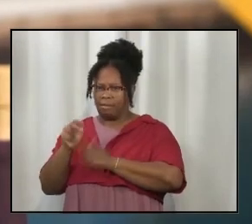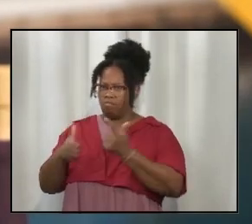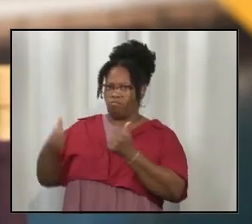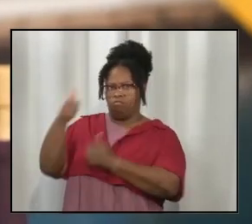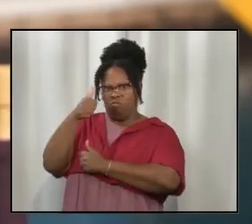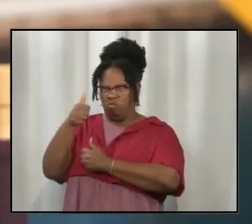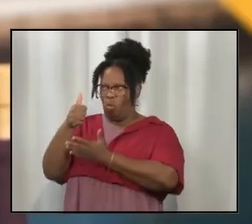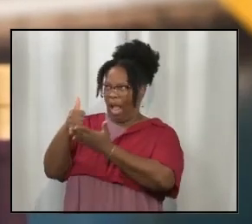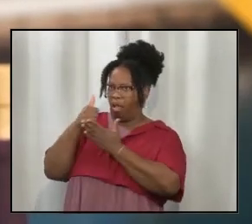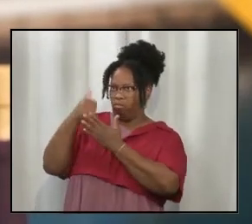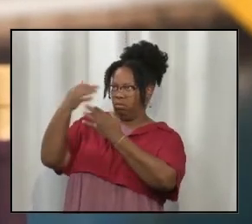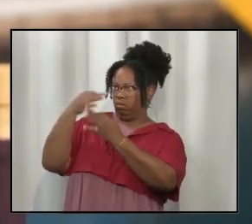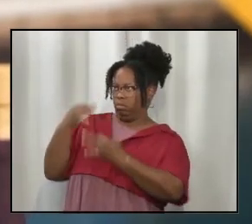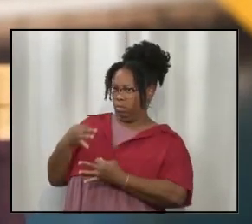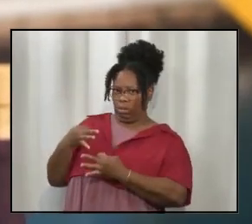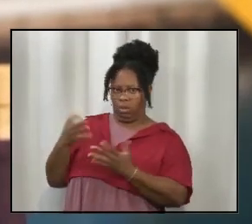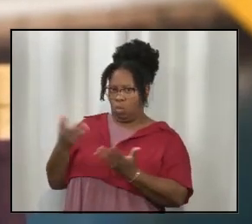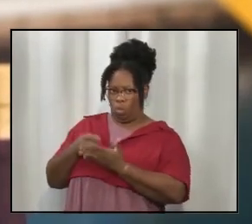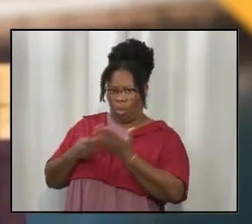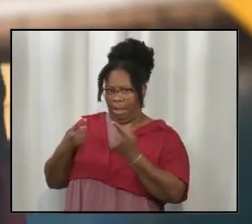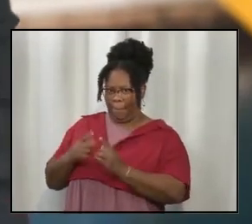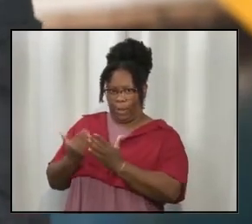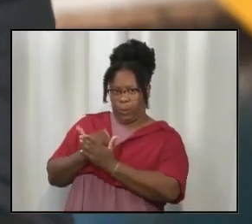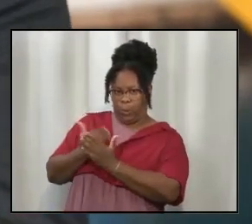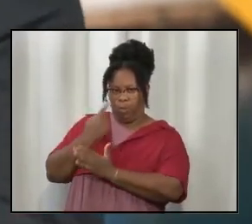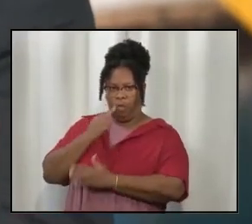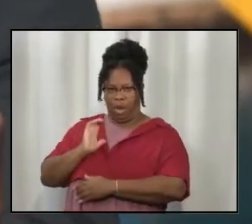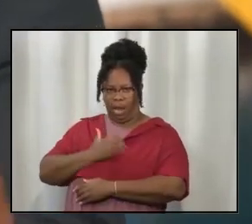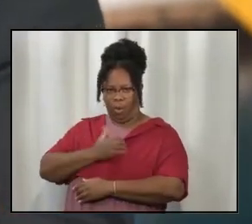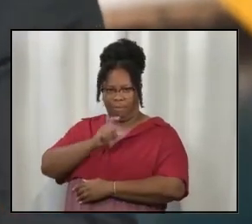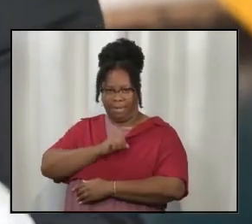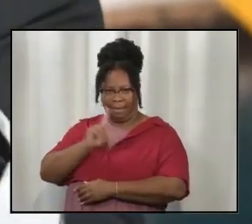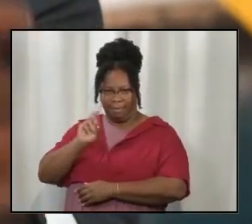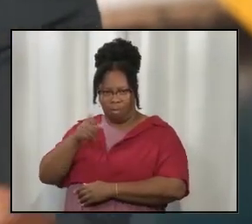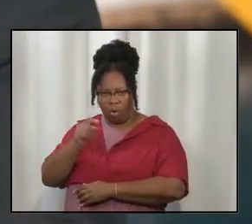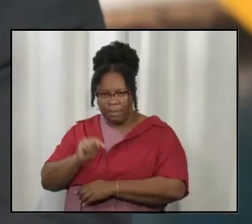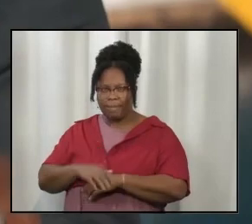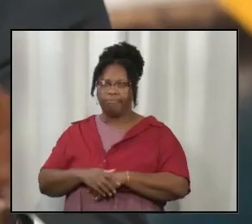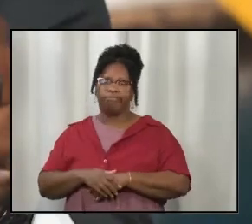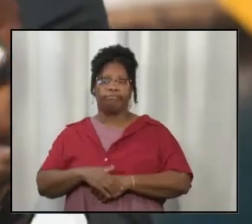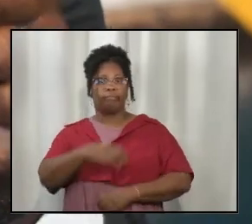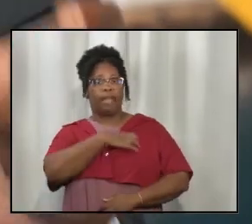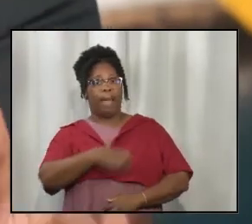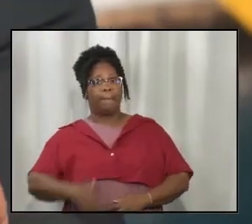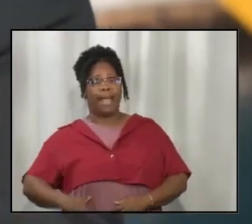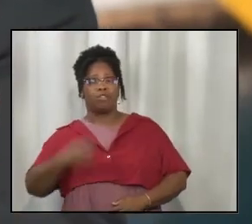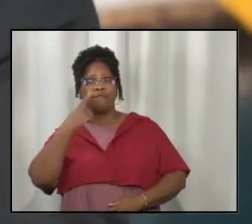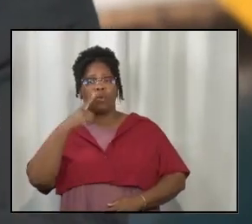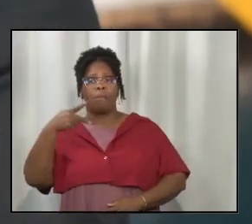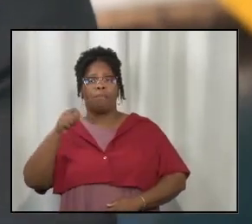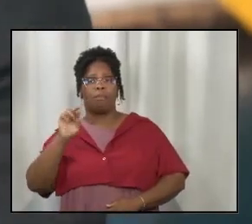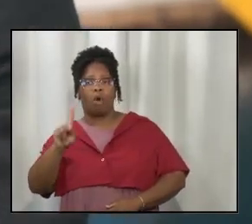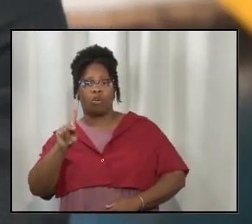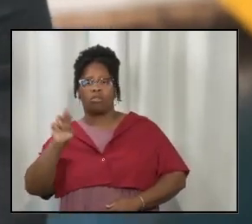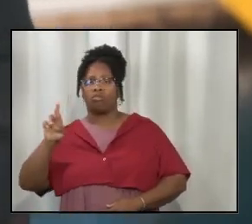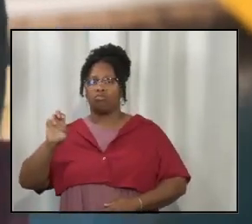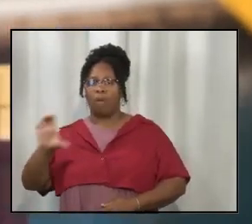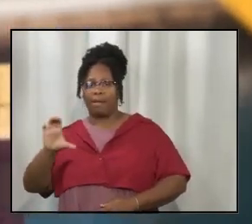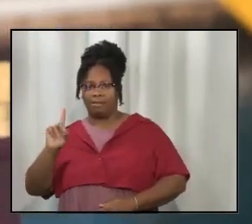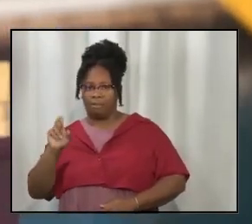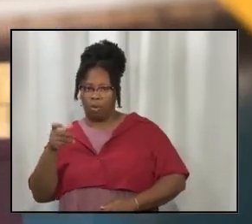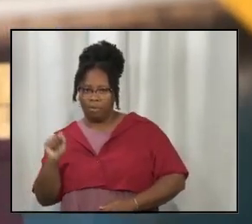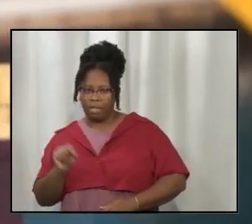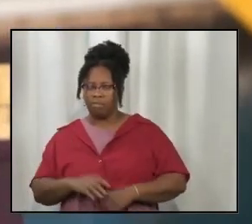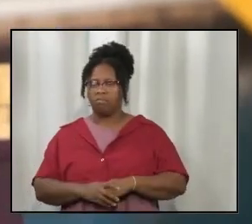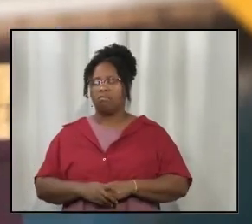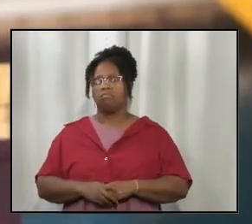those sort of innovations within our police department. We're doing things like ambassadors in our parks and recreation department. We have